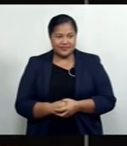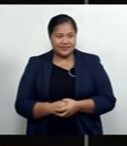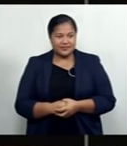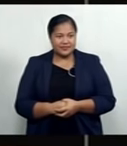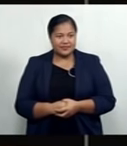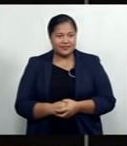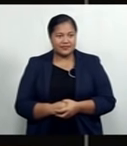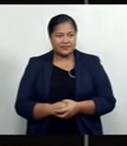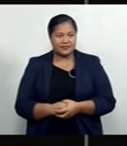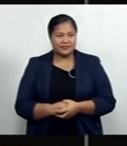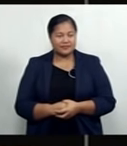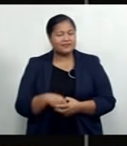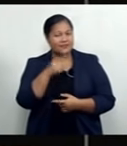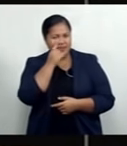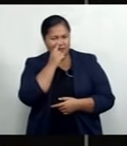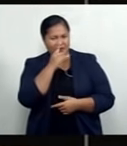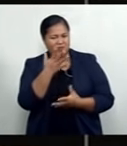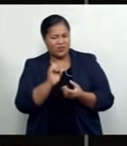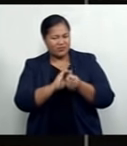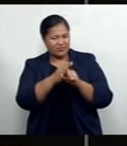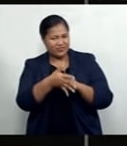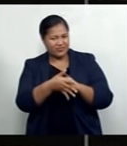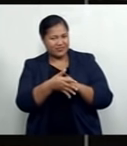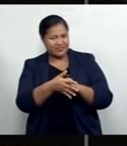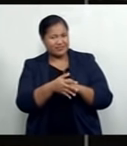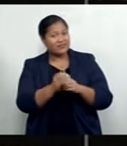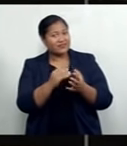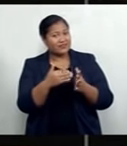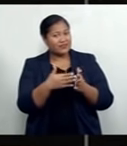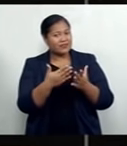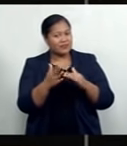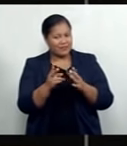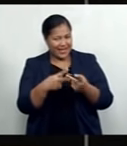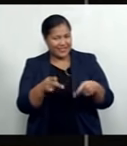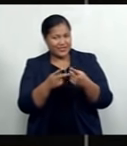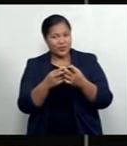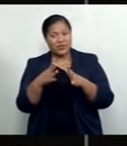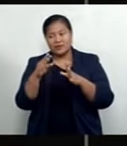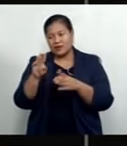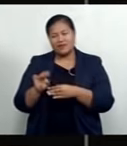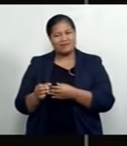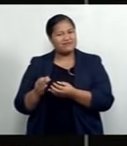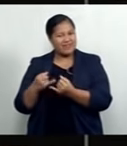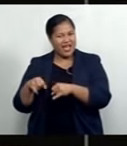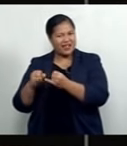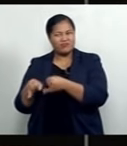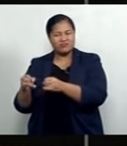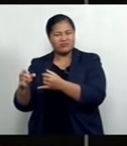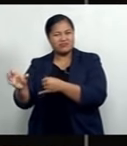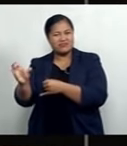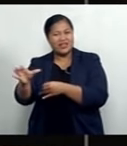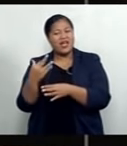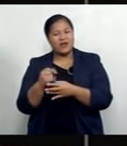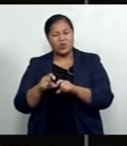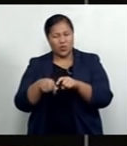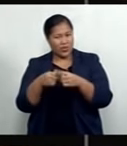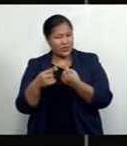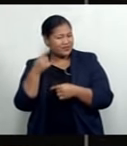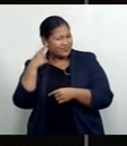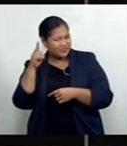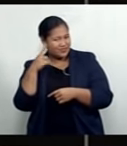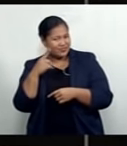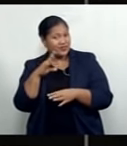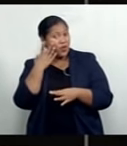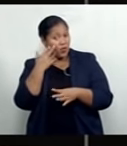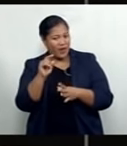News. There are people in COVID-affected zones, including maritime areas, who continue to breach protocols when enforcement teams are